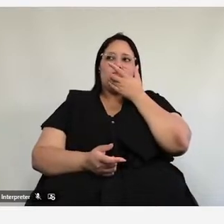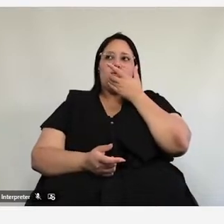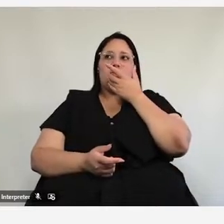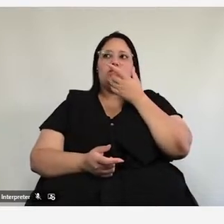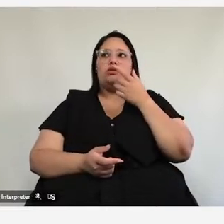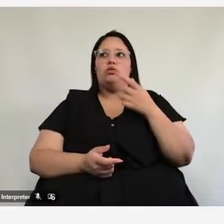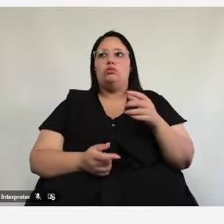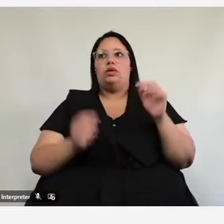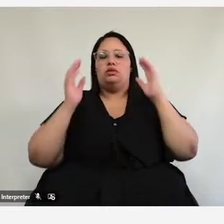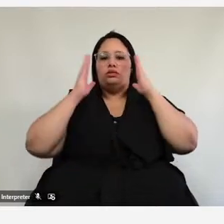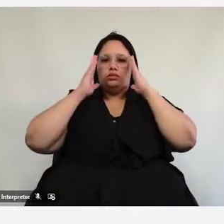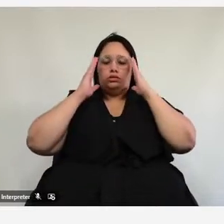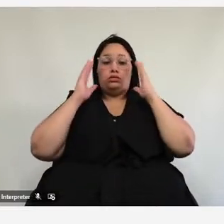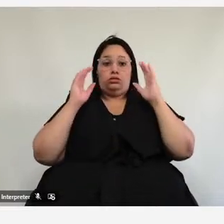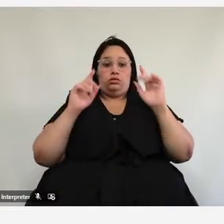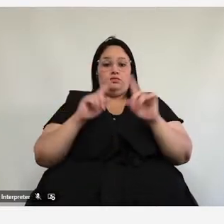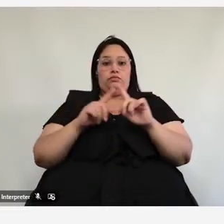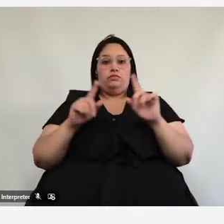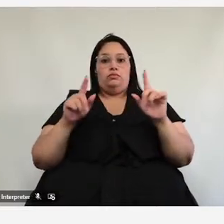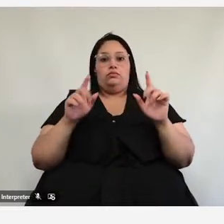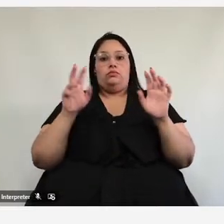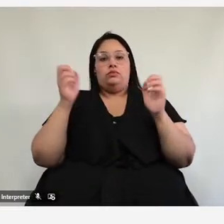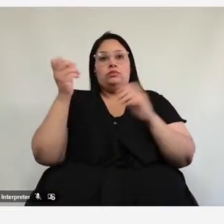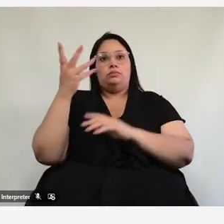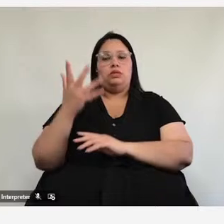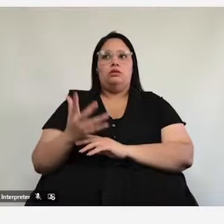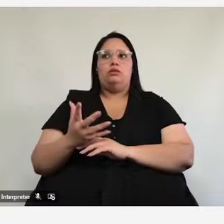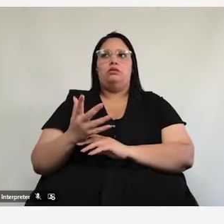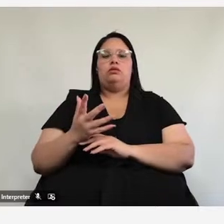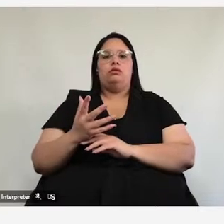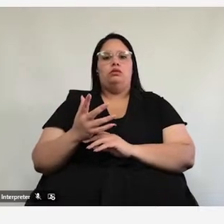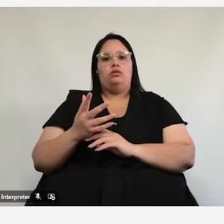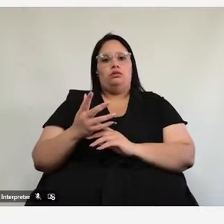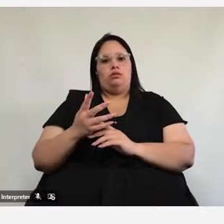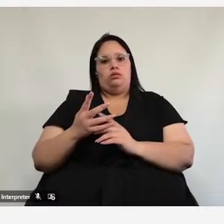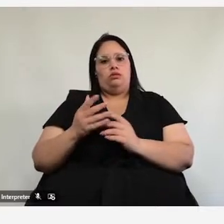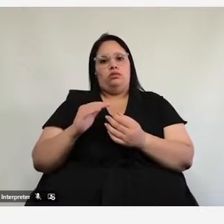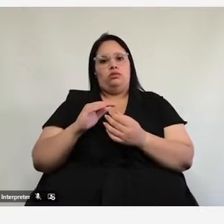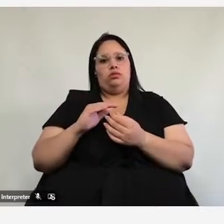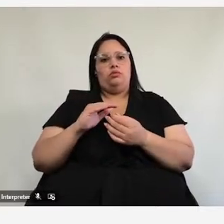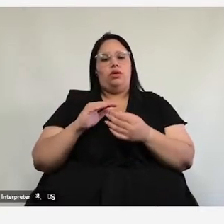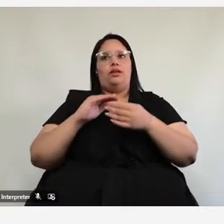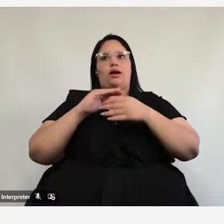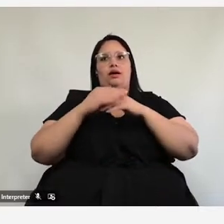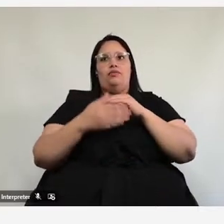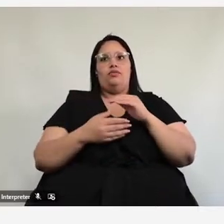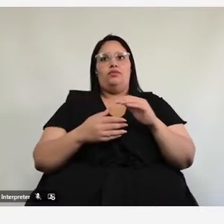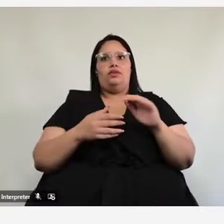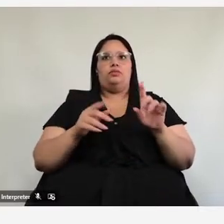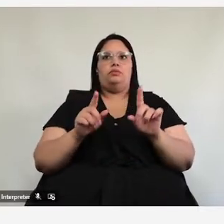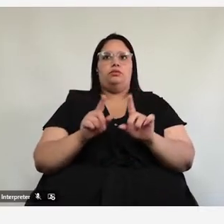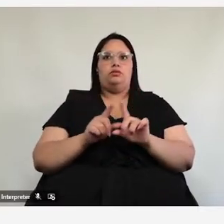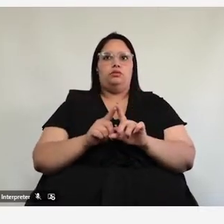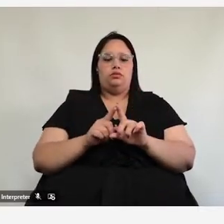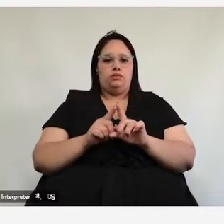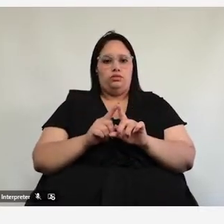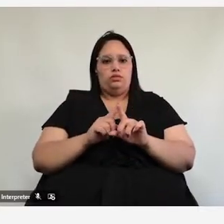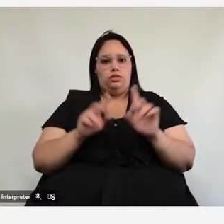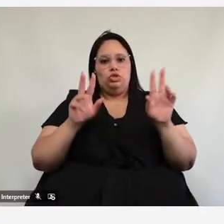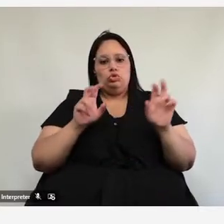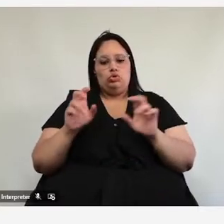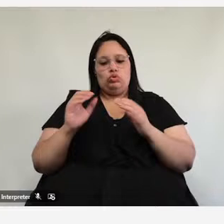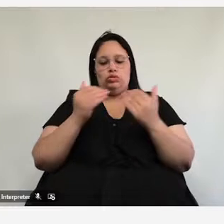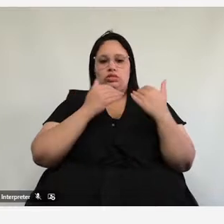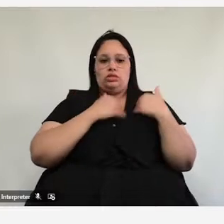at large. Speaker, it is important for me to begin my debate by addressing the issue of safety in